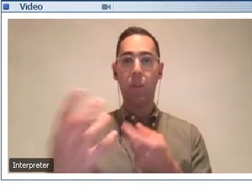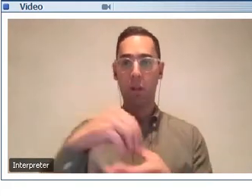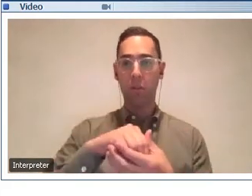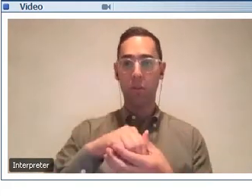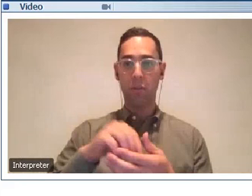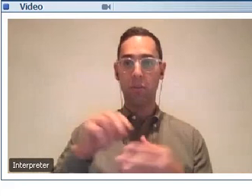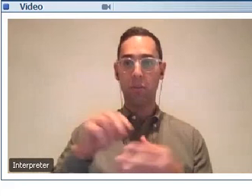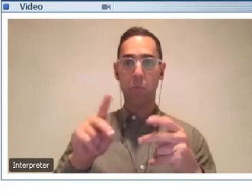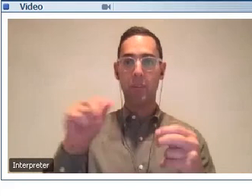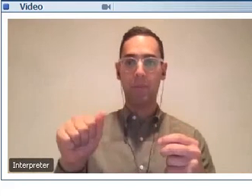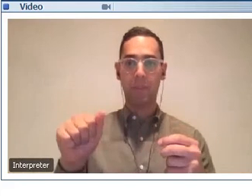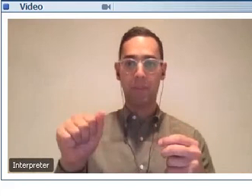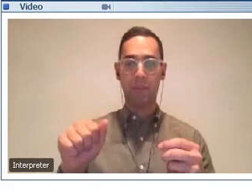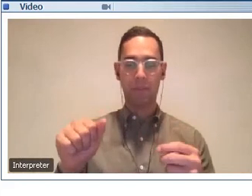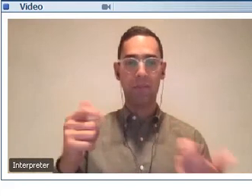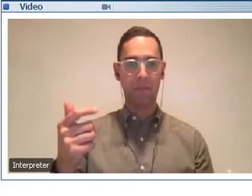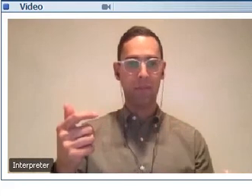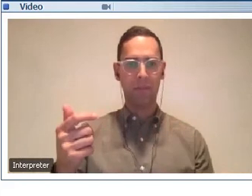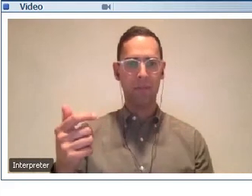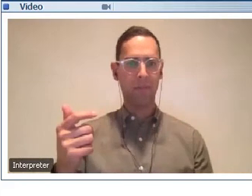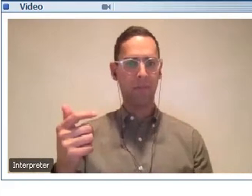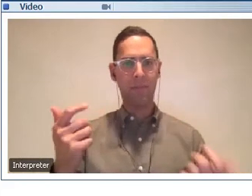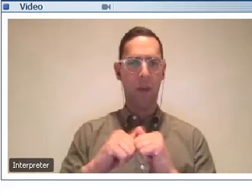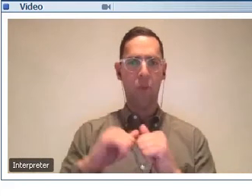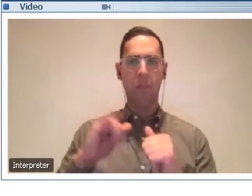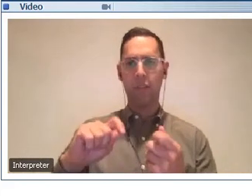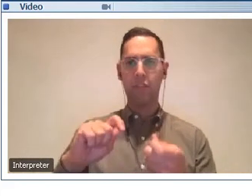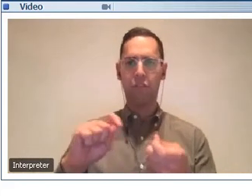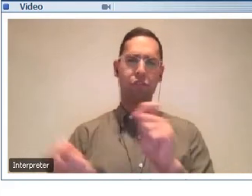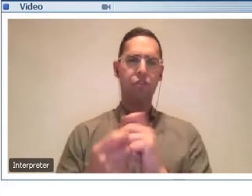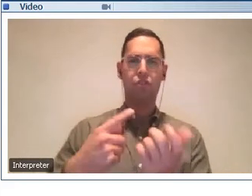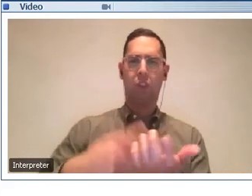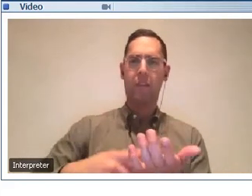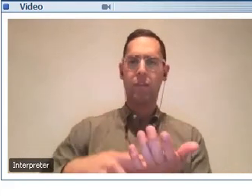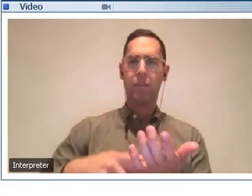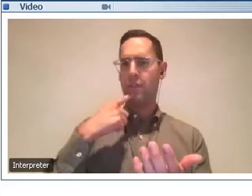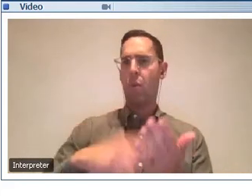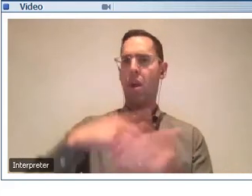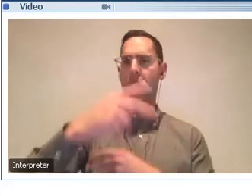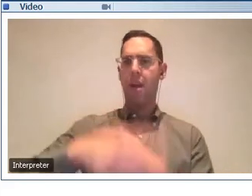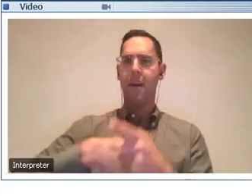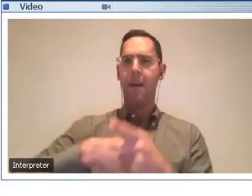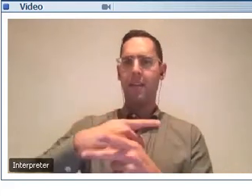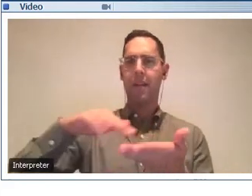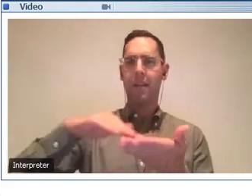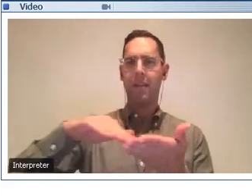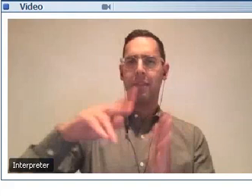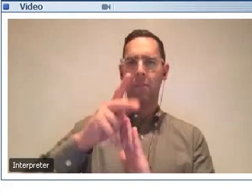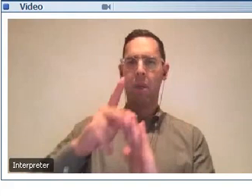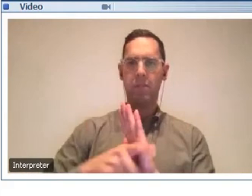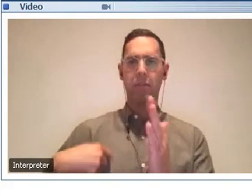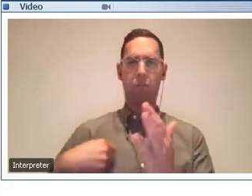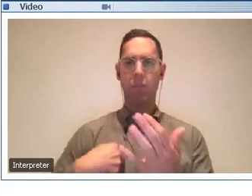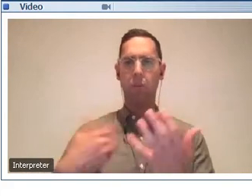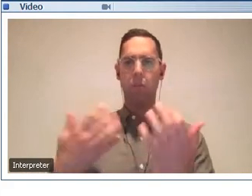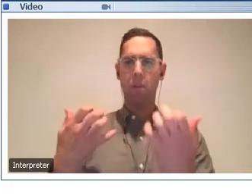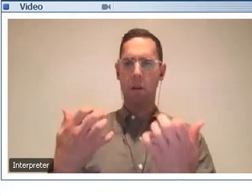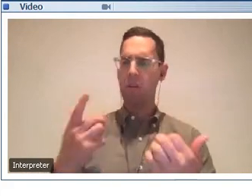conversation among advocates about what kind of paid leave policies we'd want. Thank you so much for your question. That's a really great